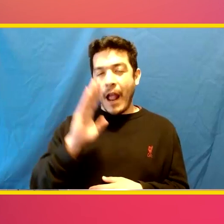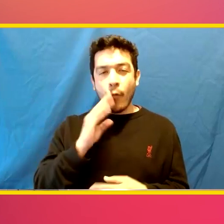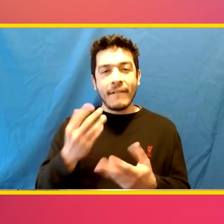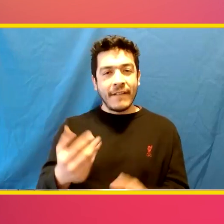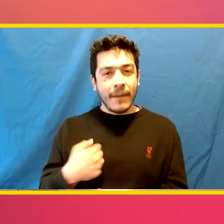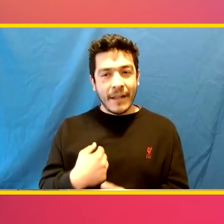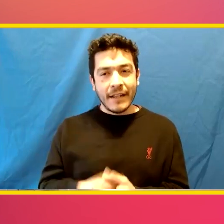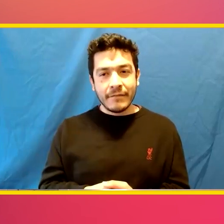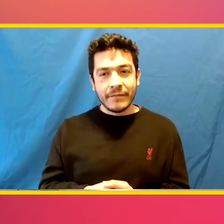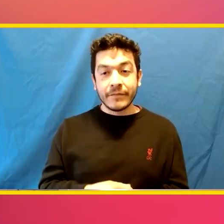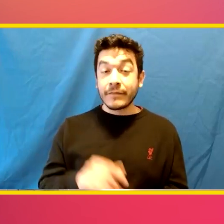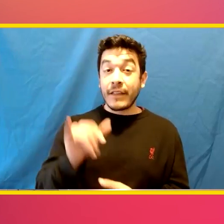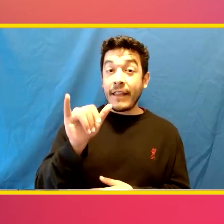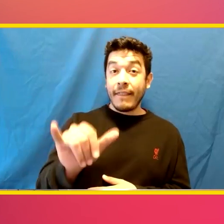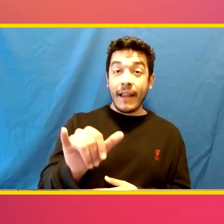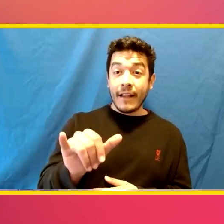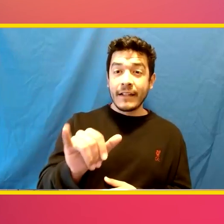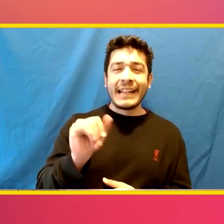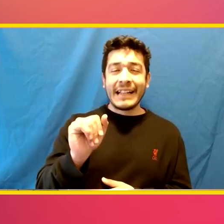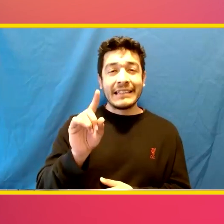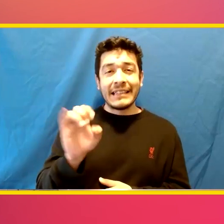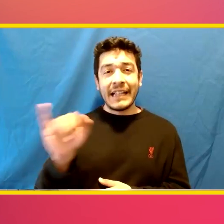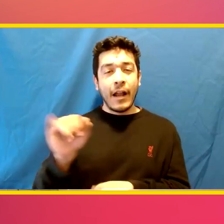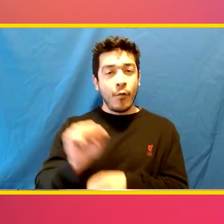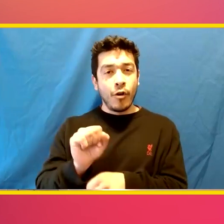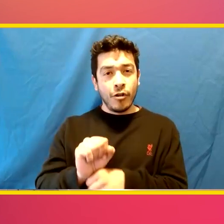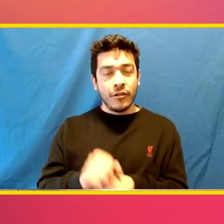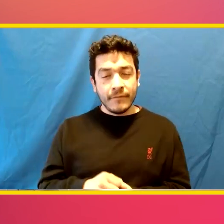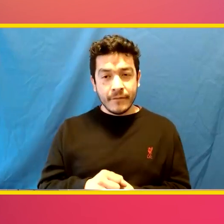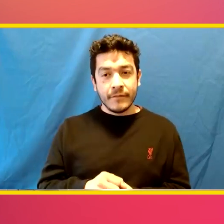me. That is DEI work.